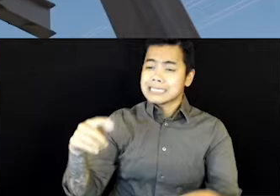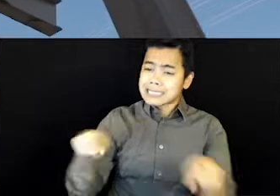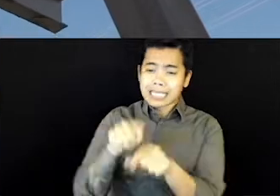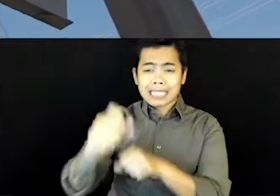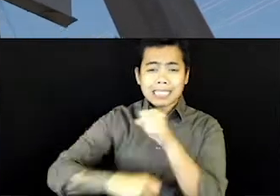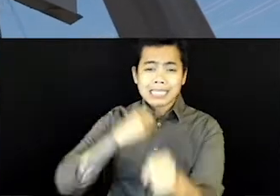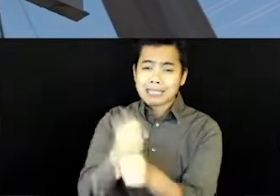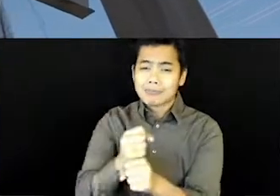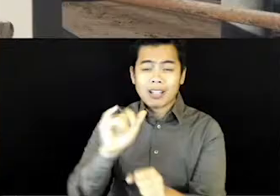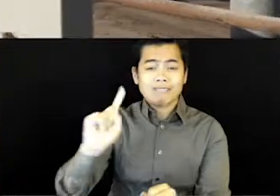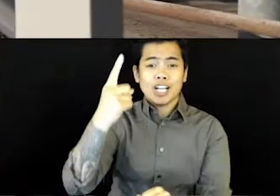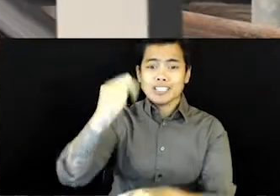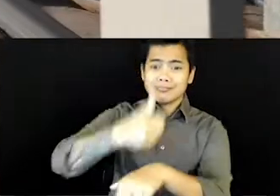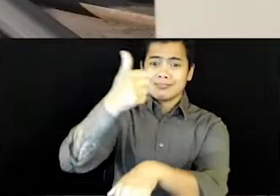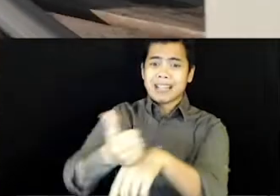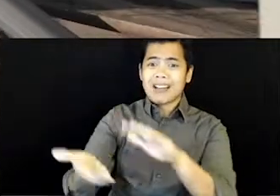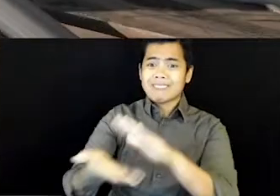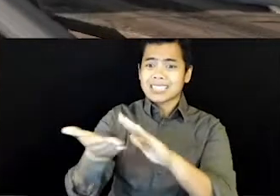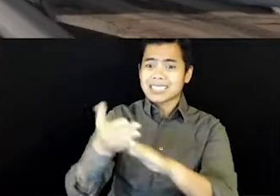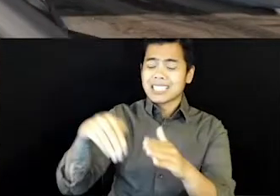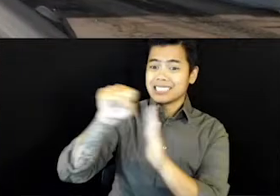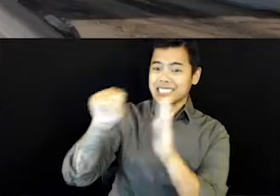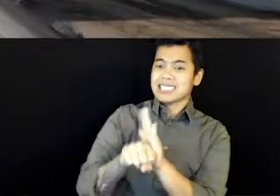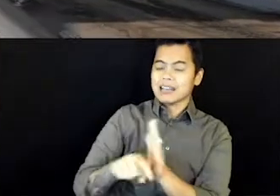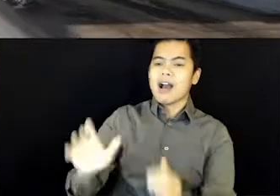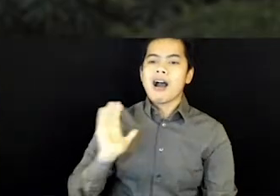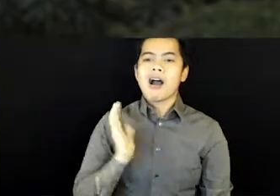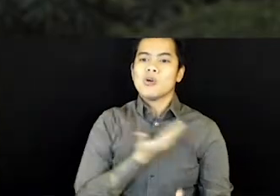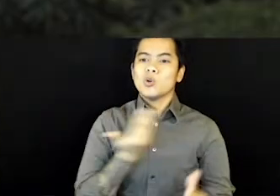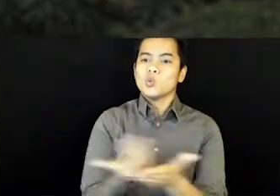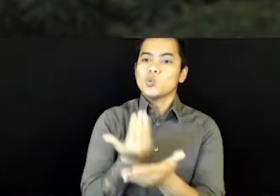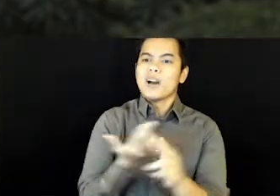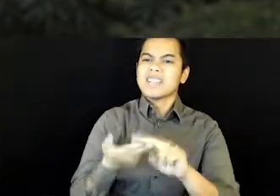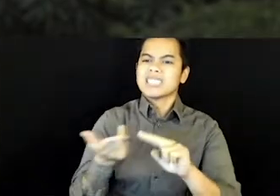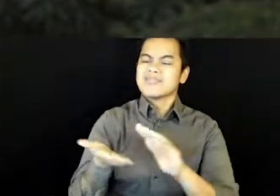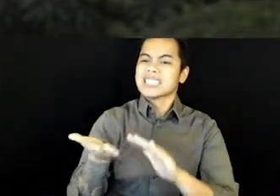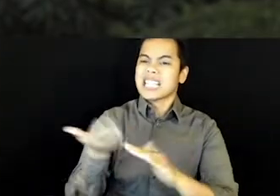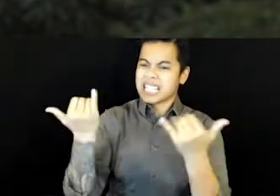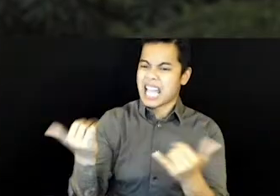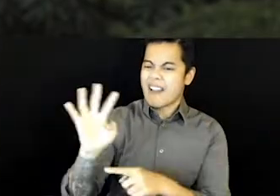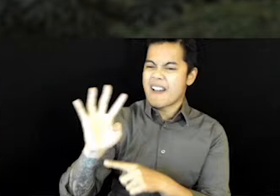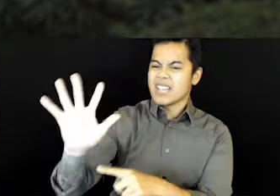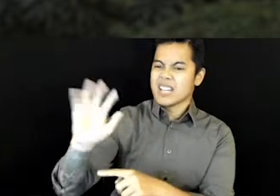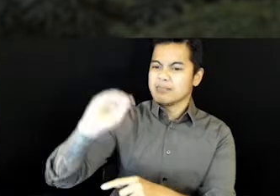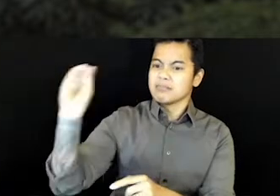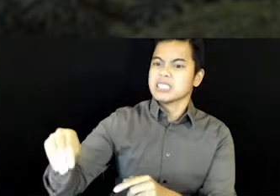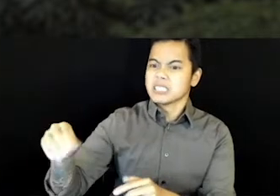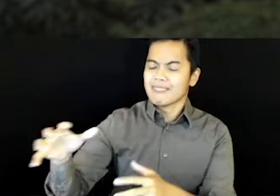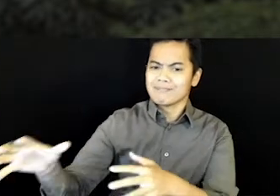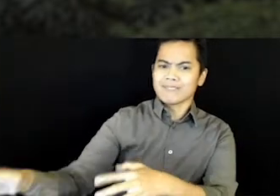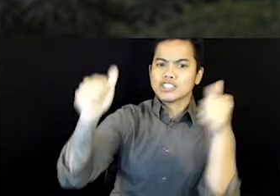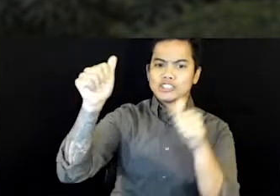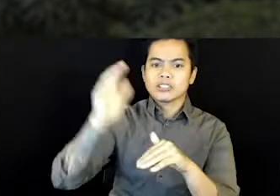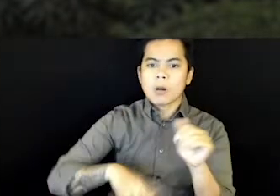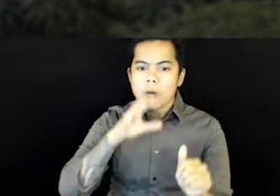of Santa Clara, one of the first facilities in the state to do so. Our new facility is now 45% faster than